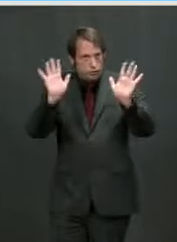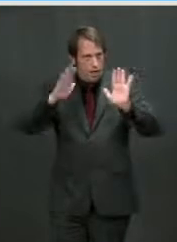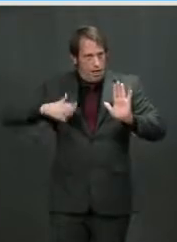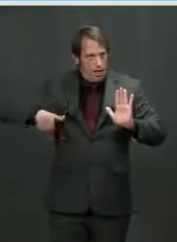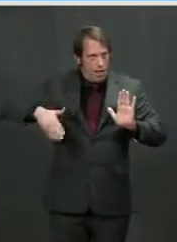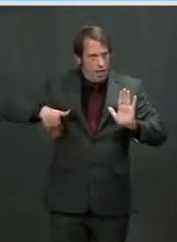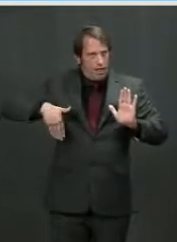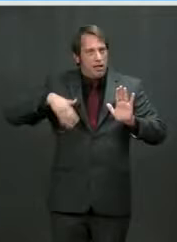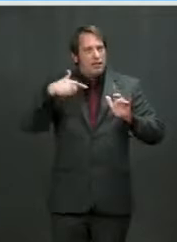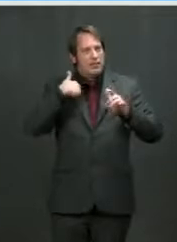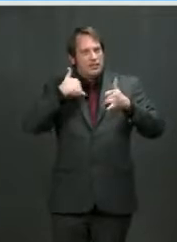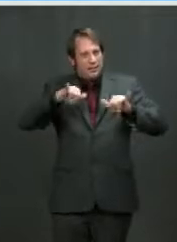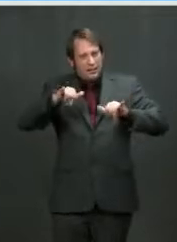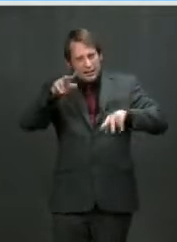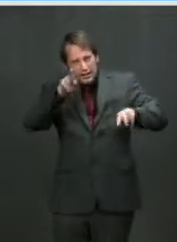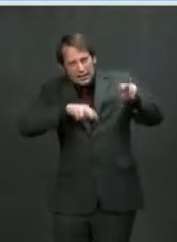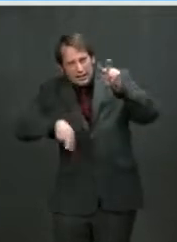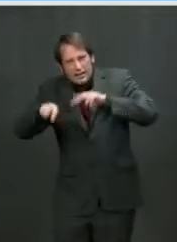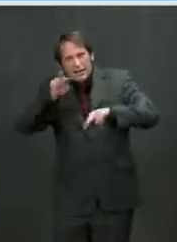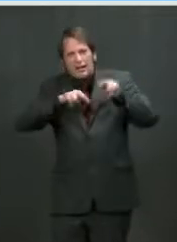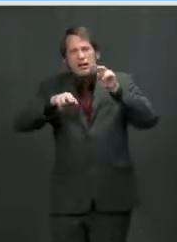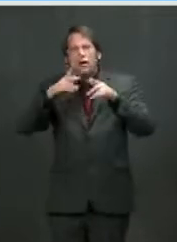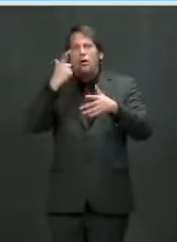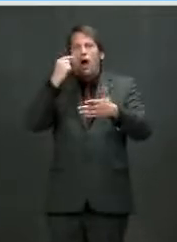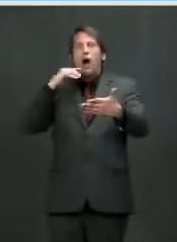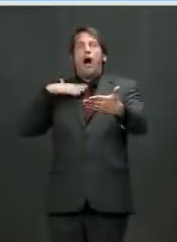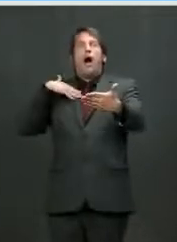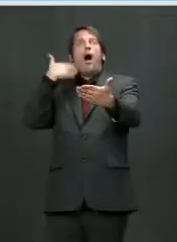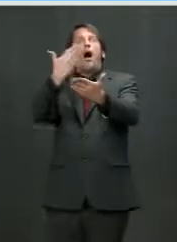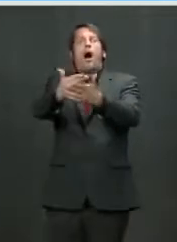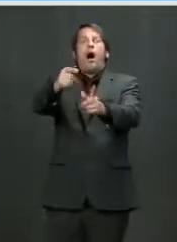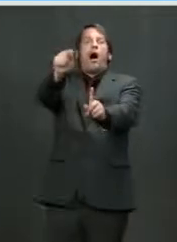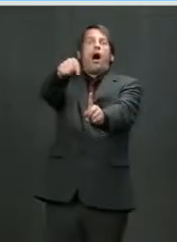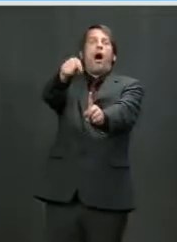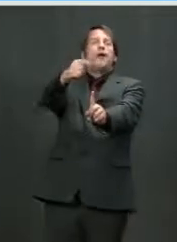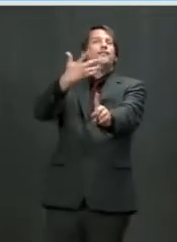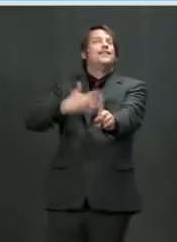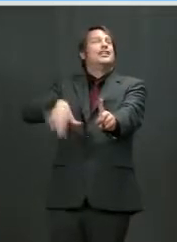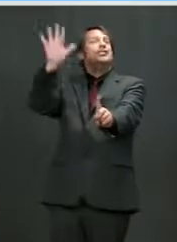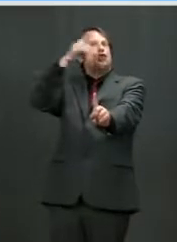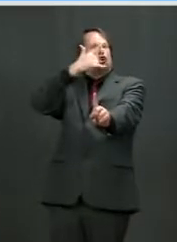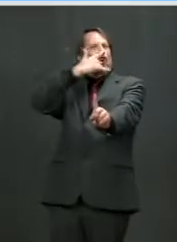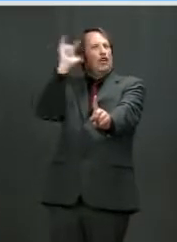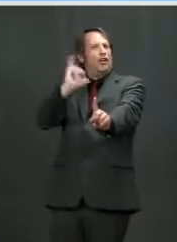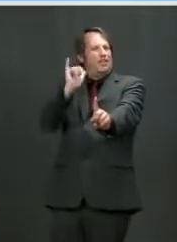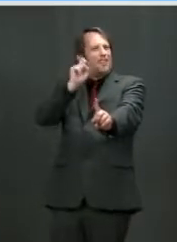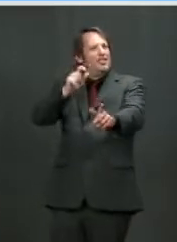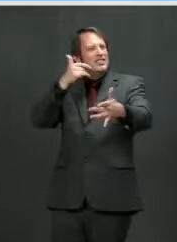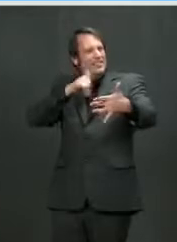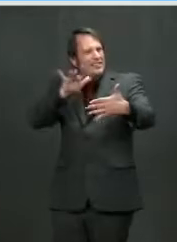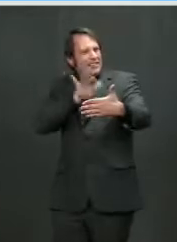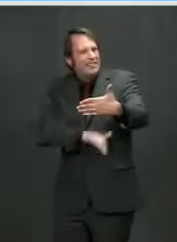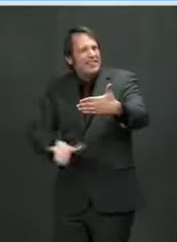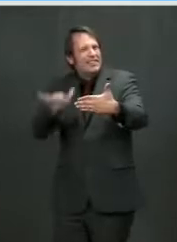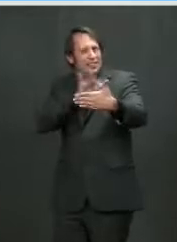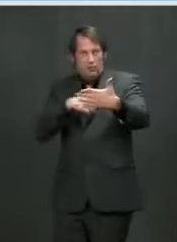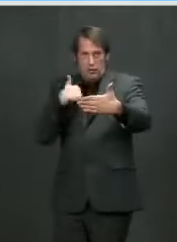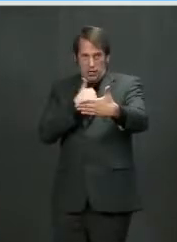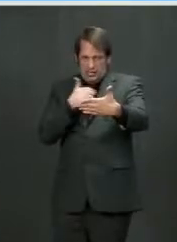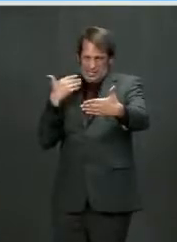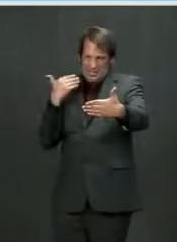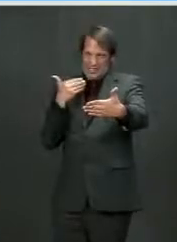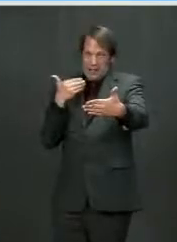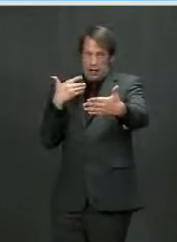the finish line look like? What should people be looking for to know that we are approaching that? Since we know we're not at it now, what does that